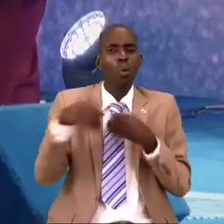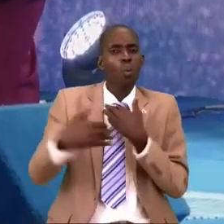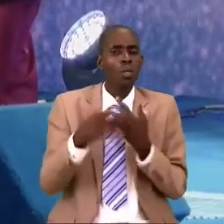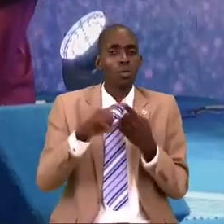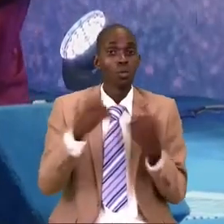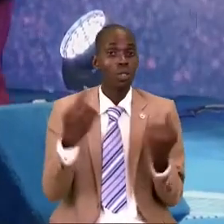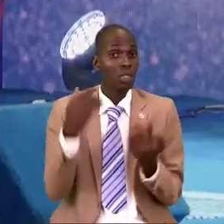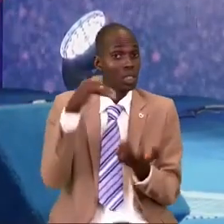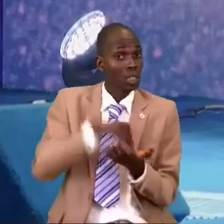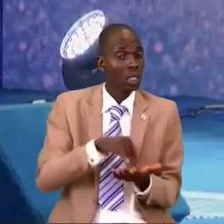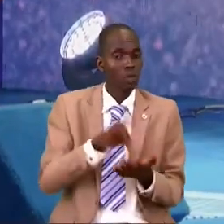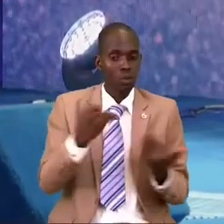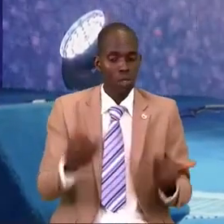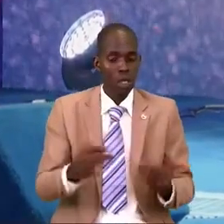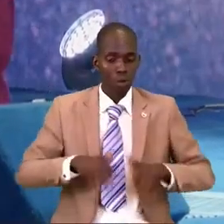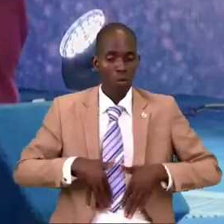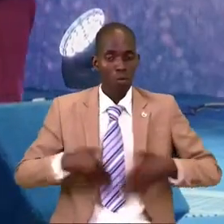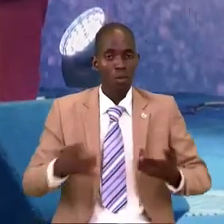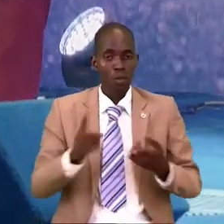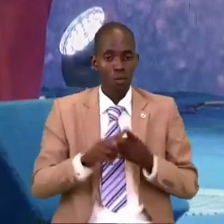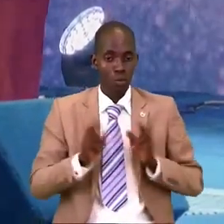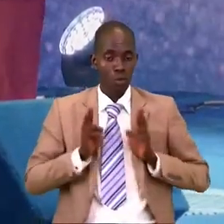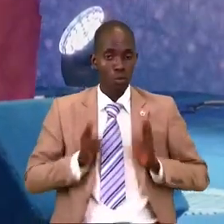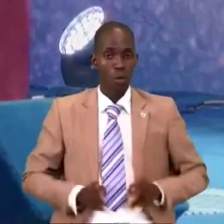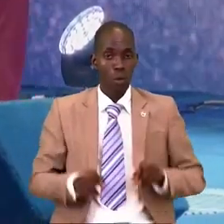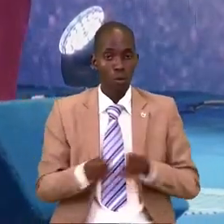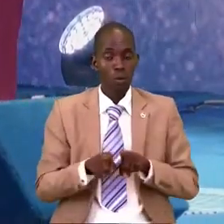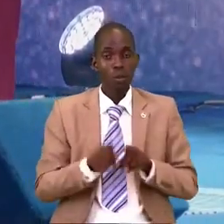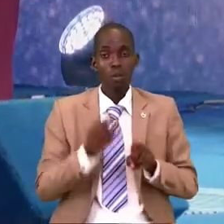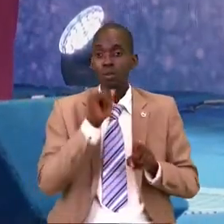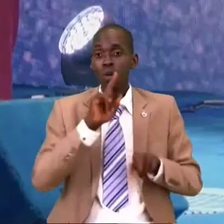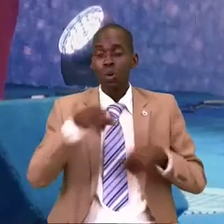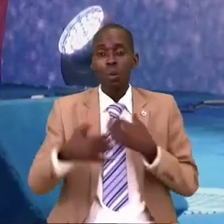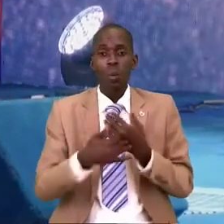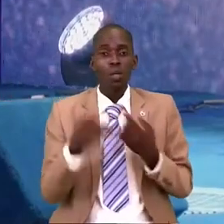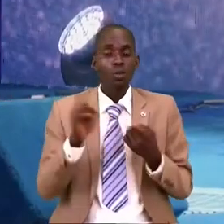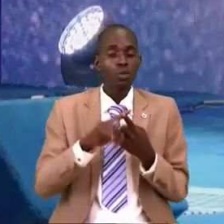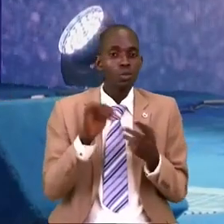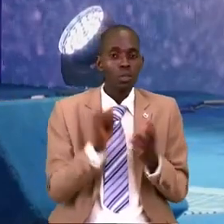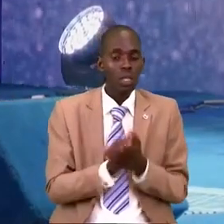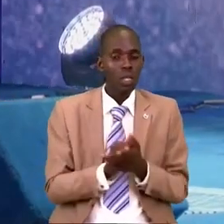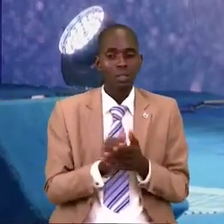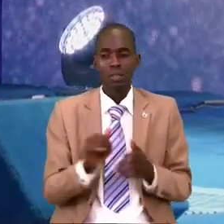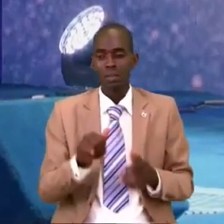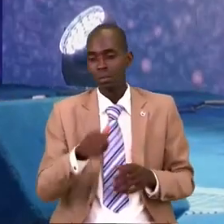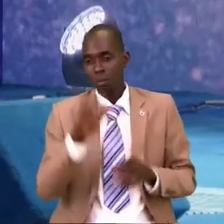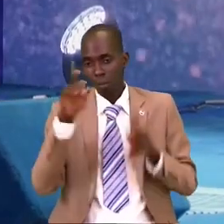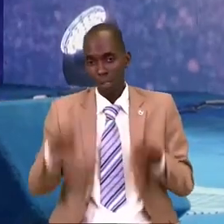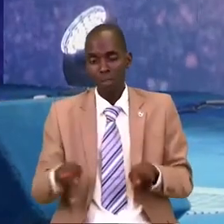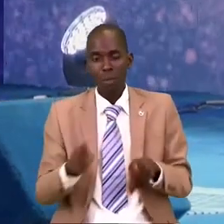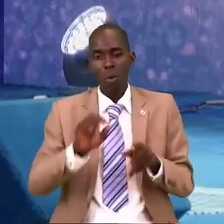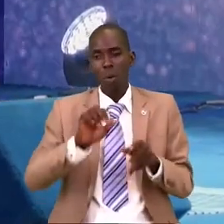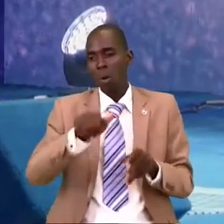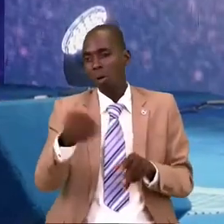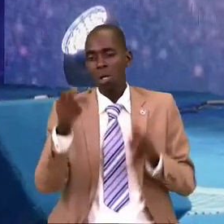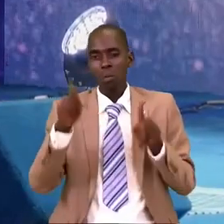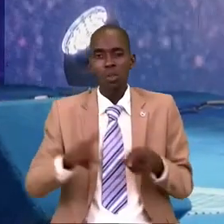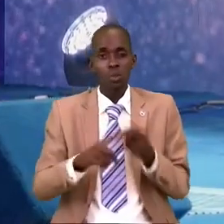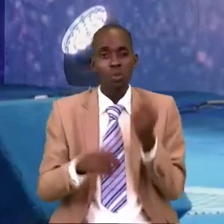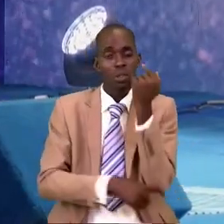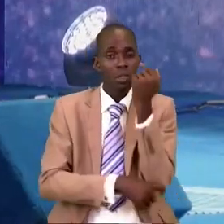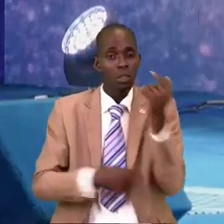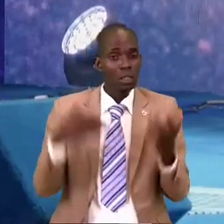steal from them again, it says confess your faults one to another and pray one for another that